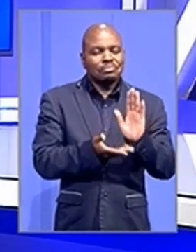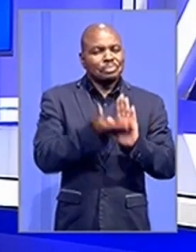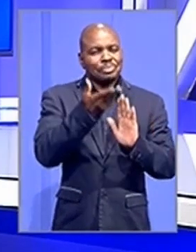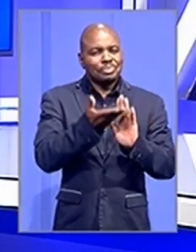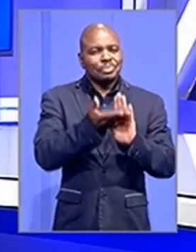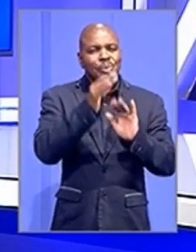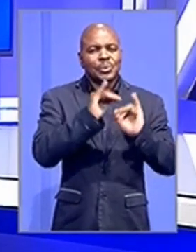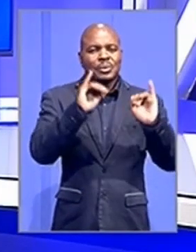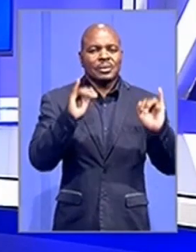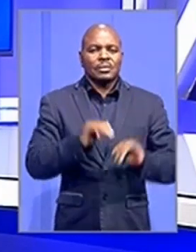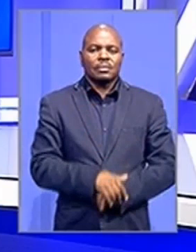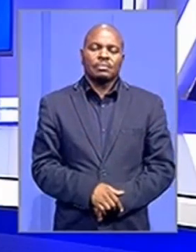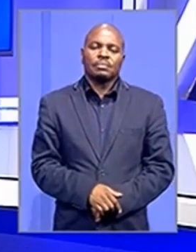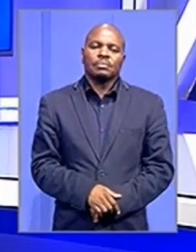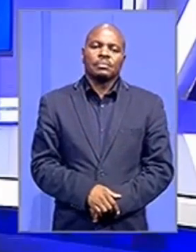le makura